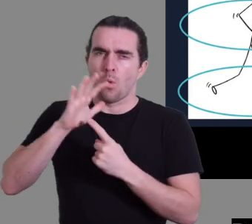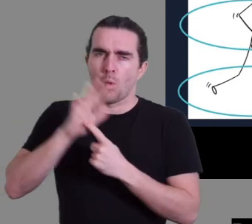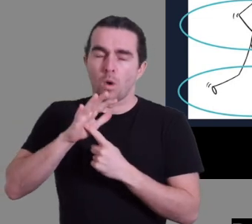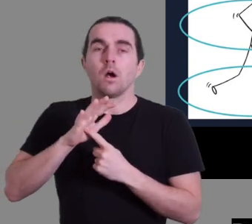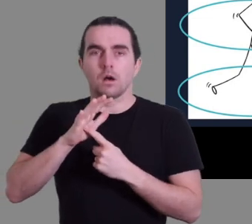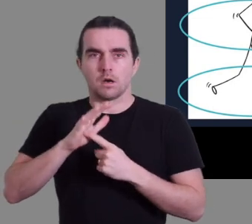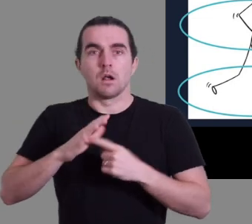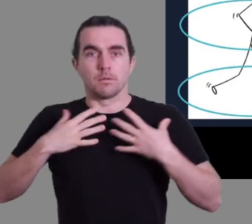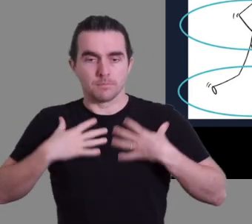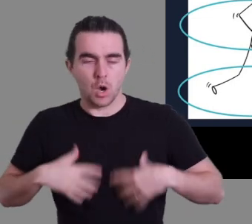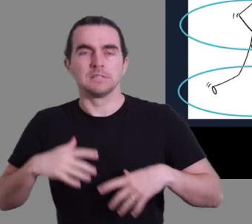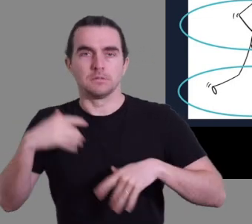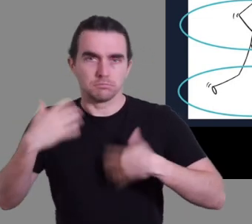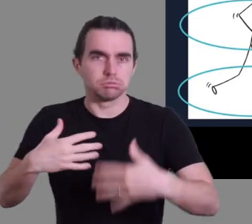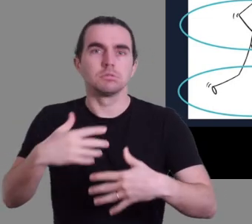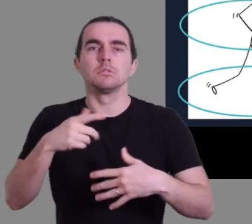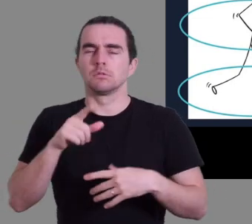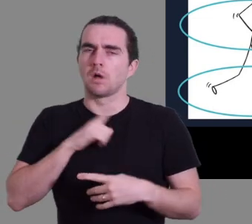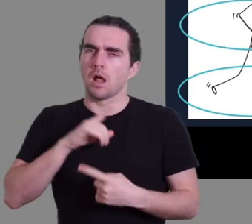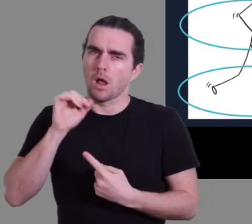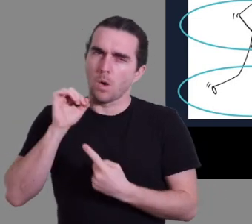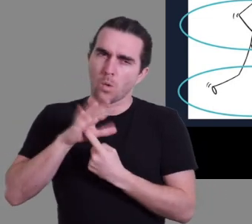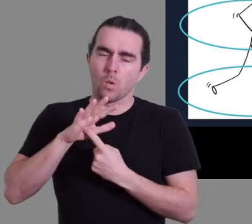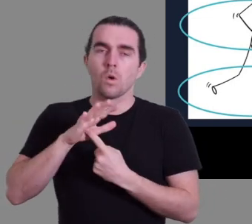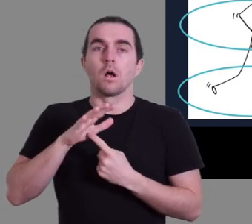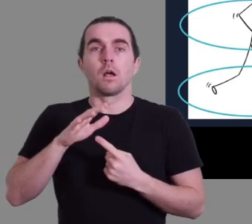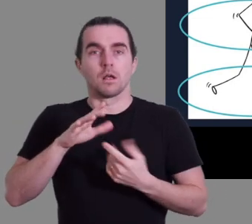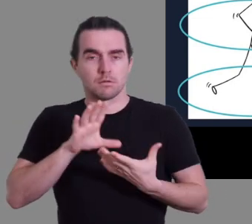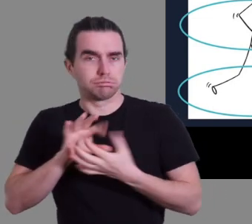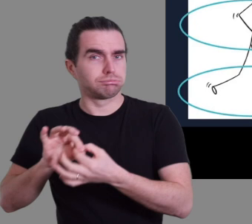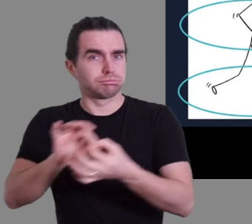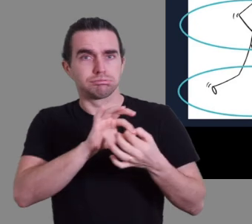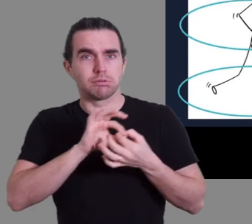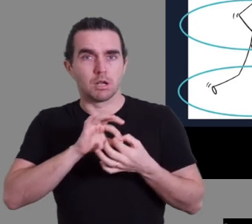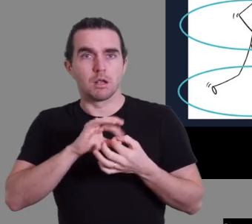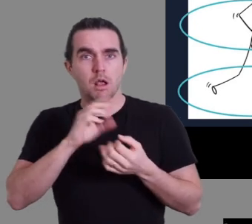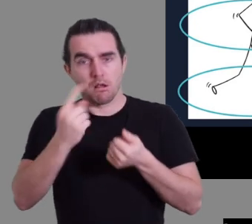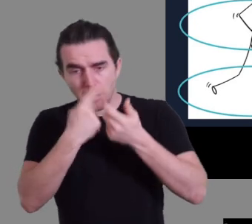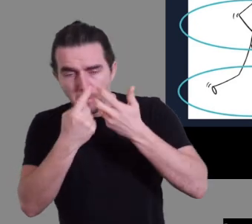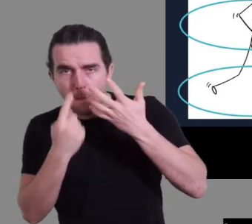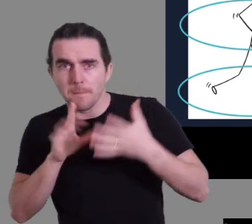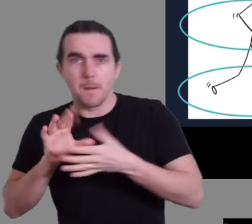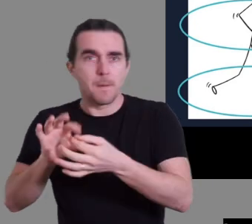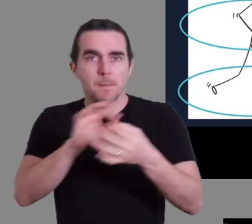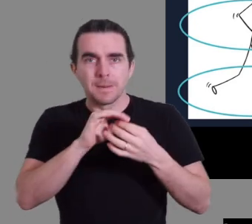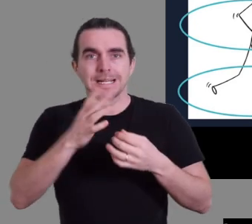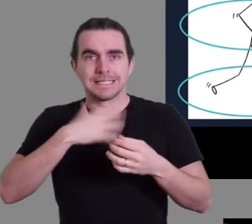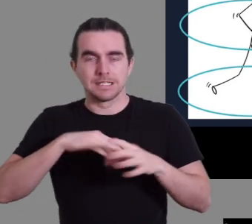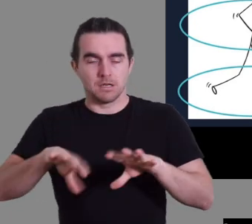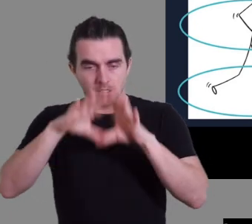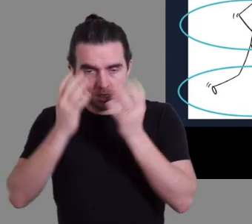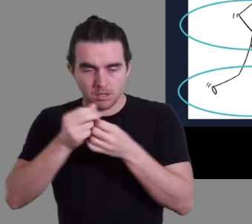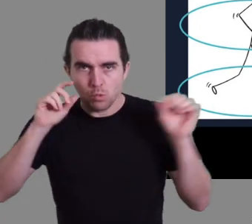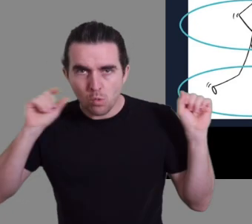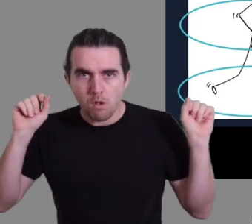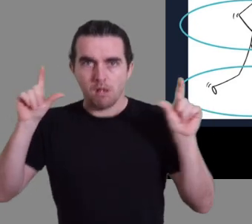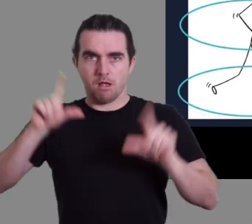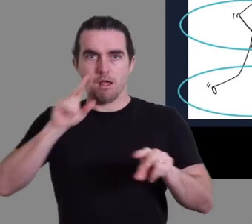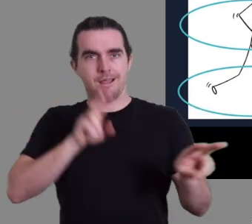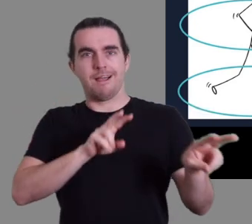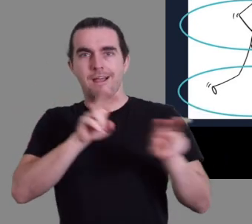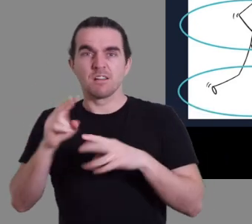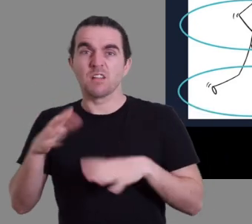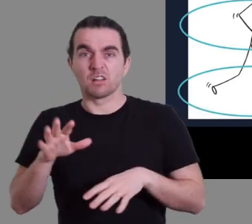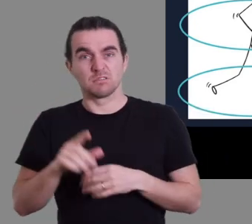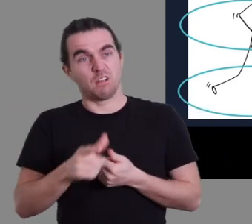the body, and this is why it's vital also that the interdisciplinary team are involved, because we all need to look at the same picture. It's not